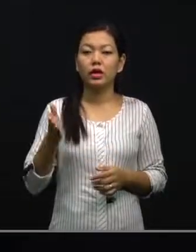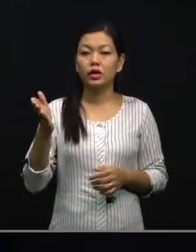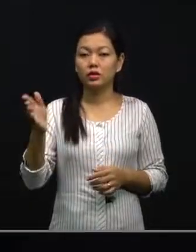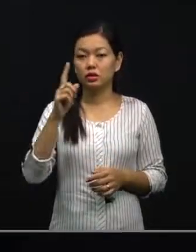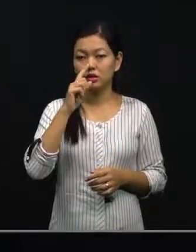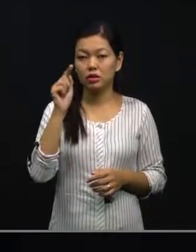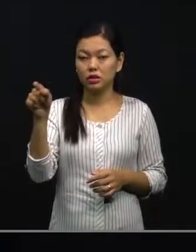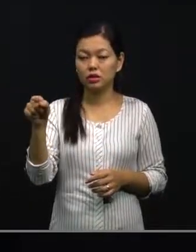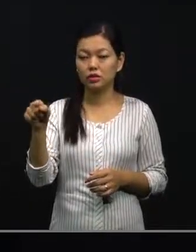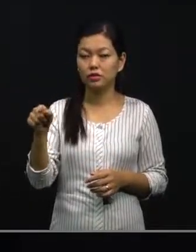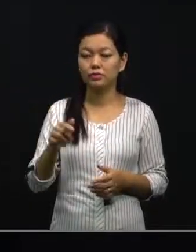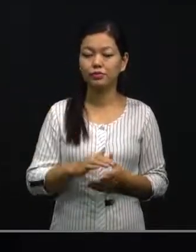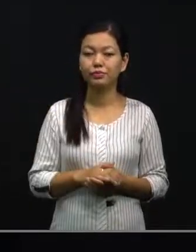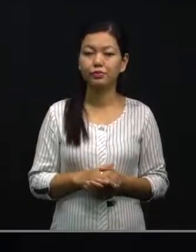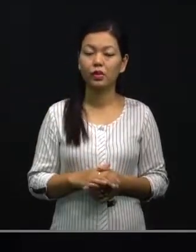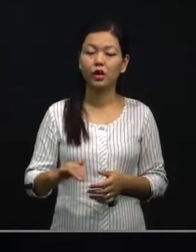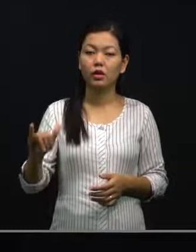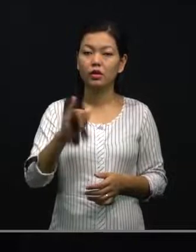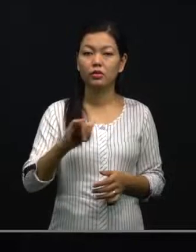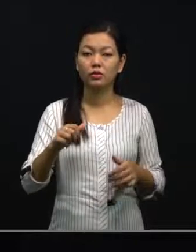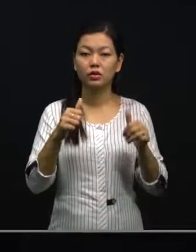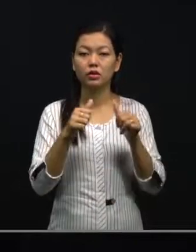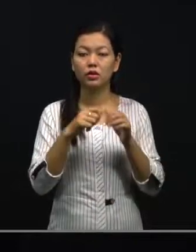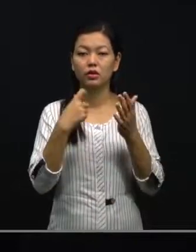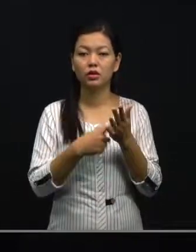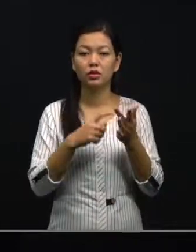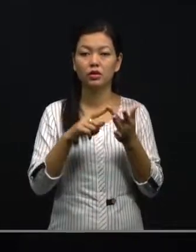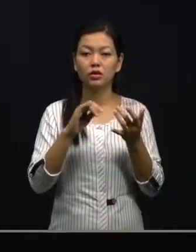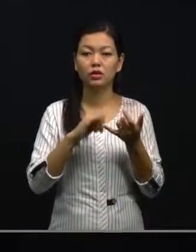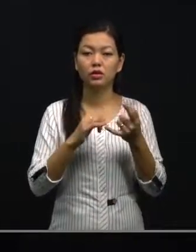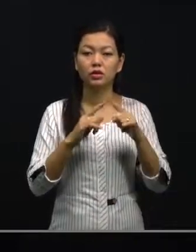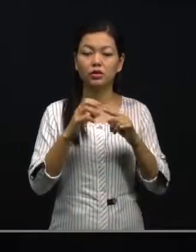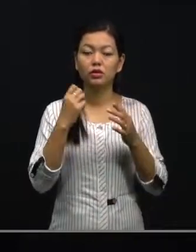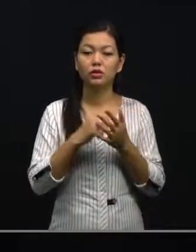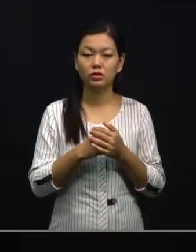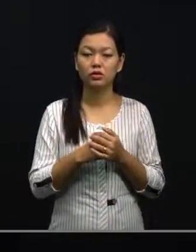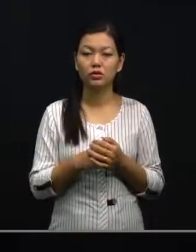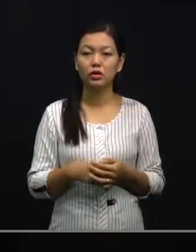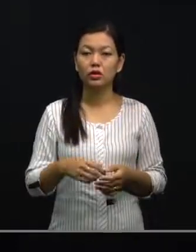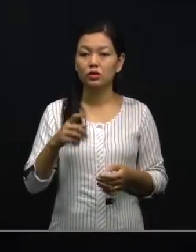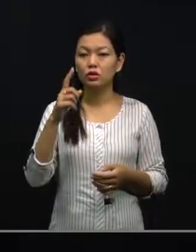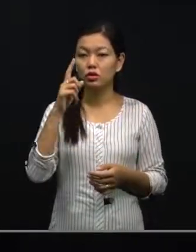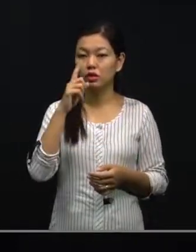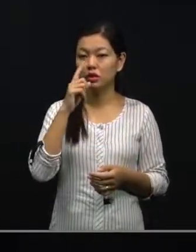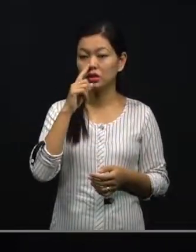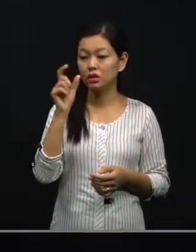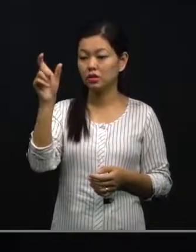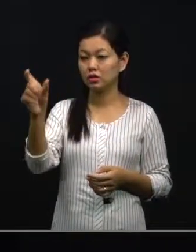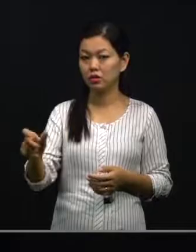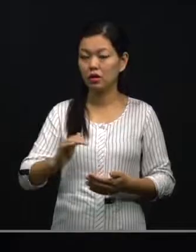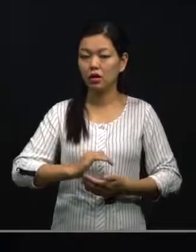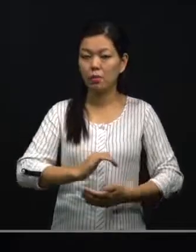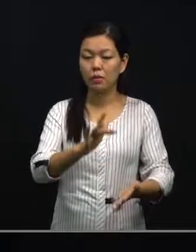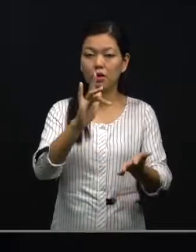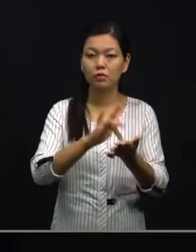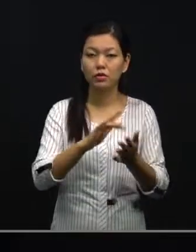later on we find that she was born, her birthplace was actually in London, even though the family were American. So